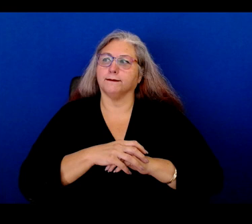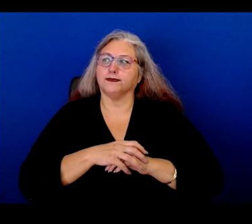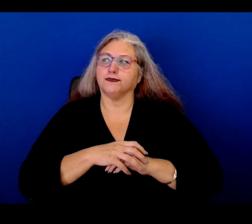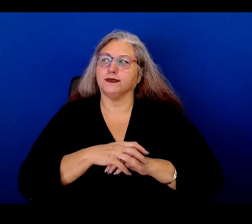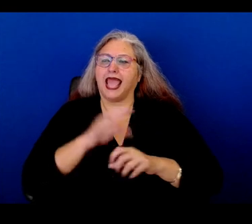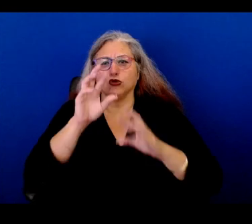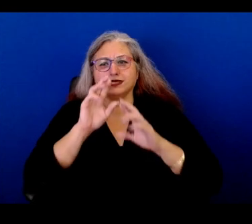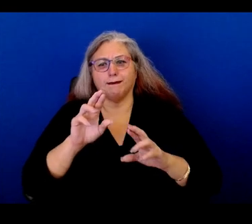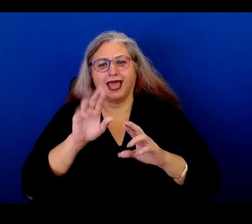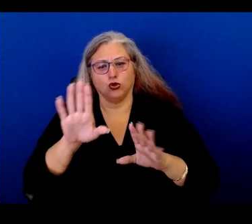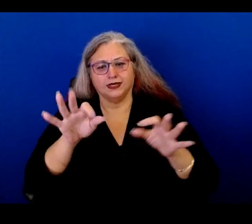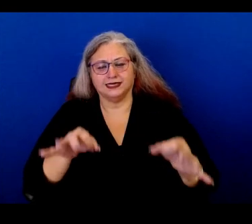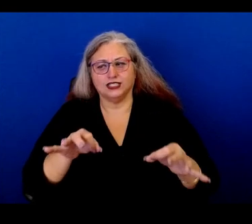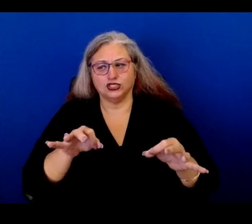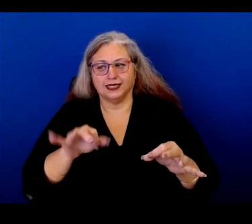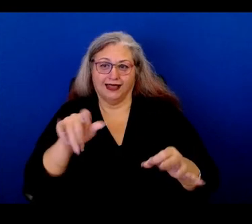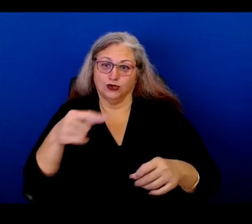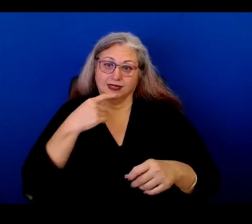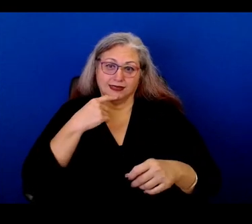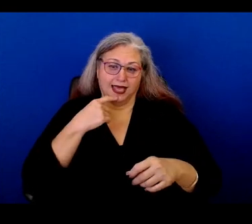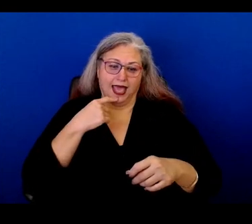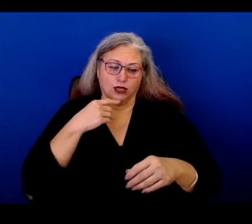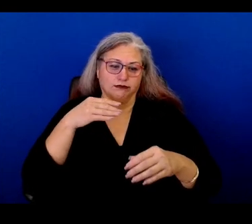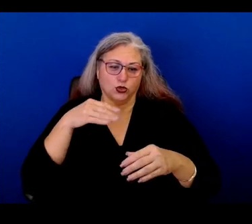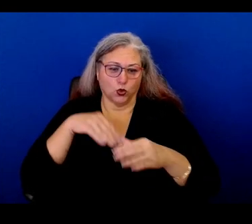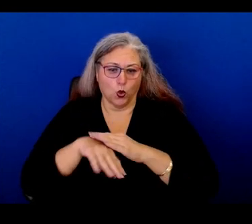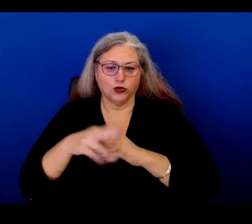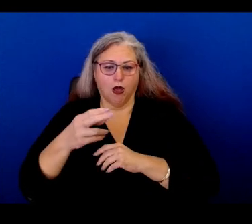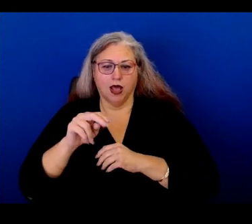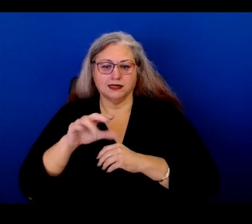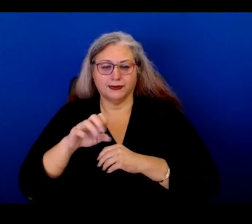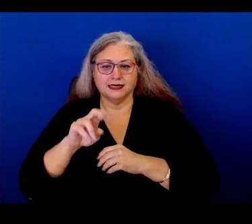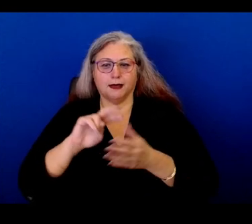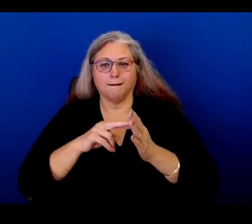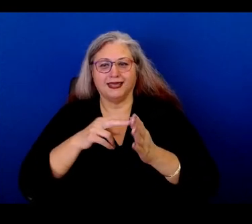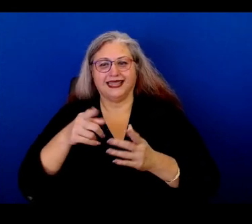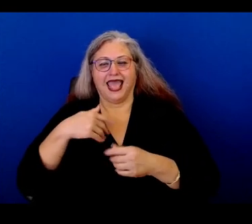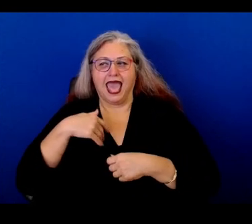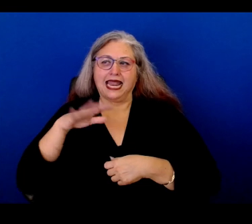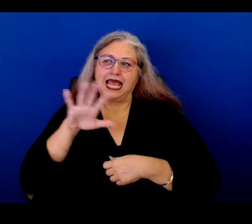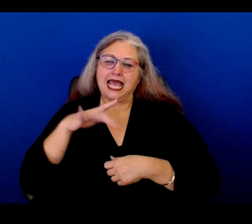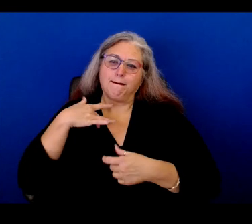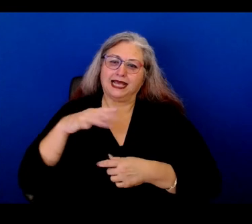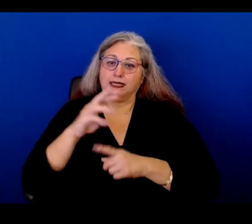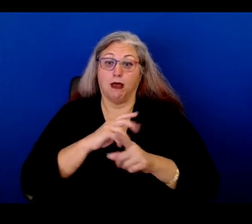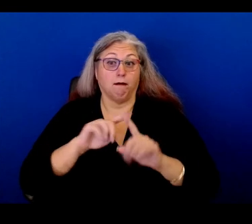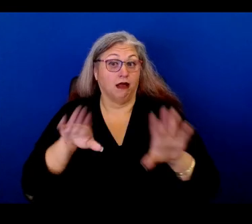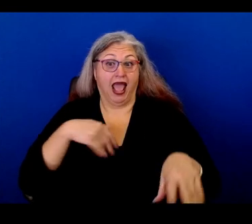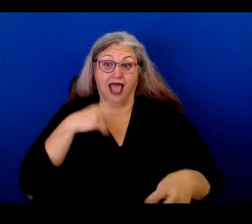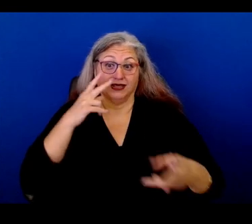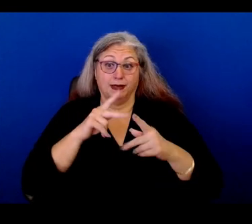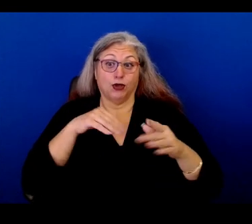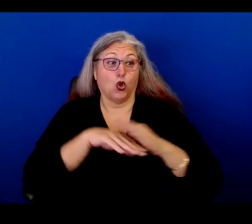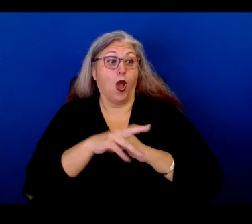and to respect this decision, like you said, to go into hospice, which is, you know, where there's kind of an estimated 6 months. I've also seen people end